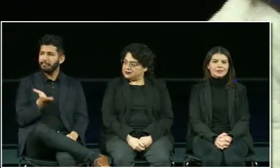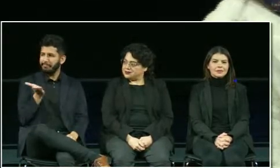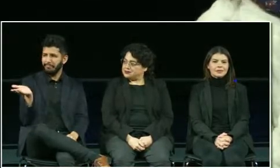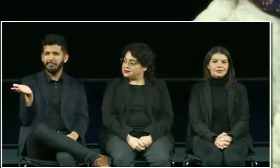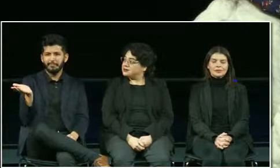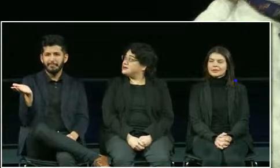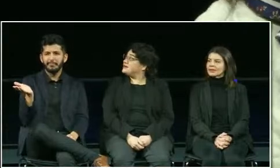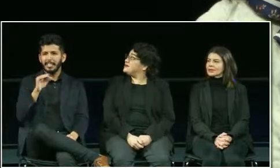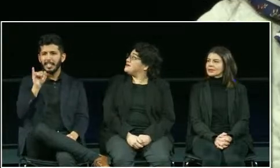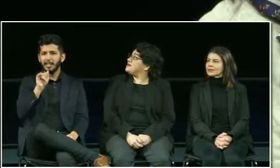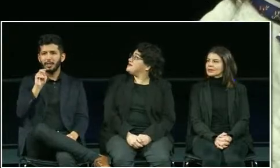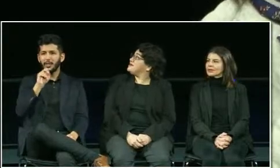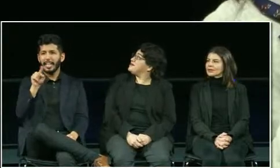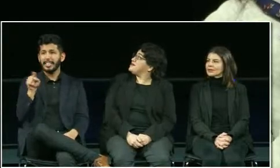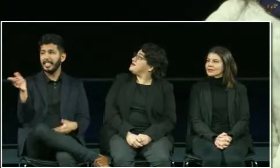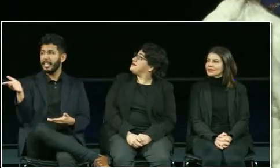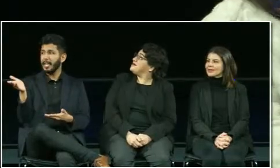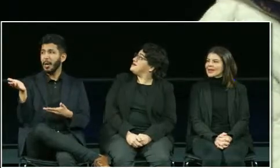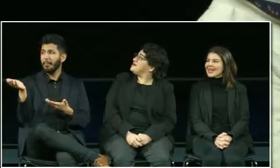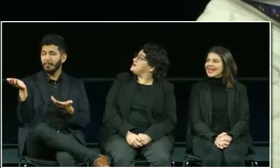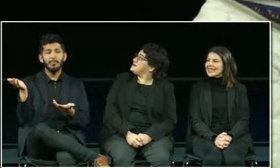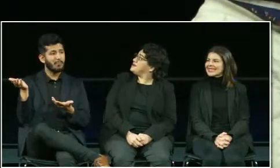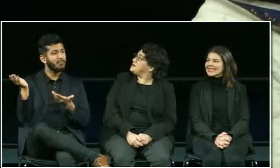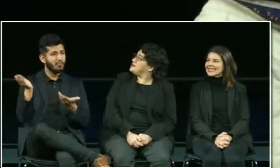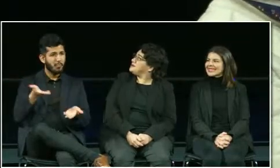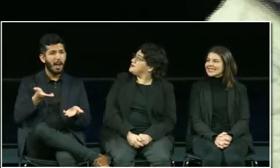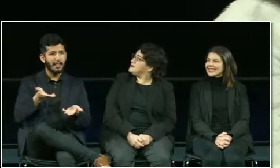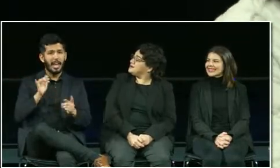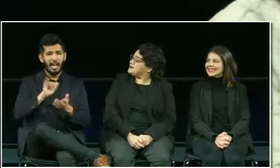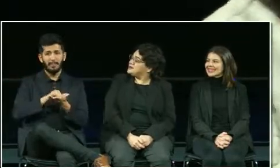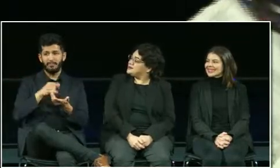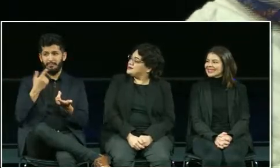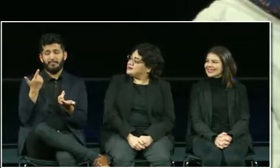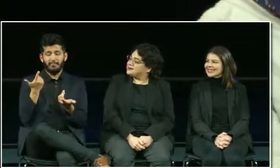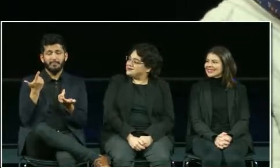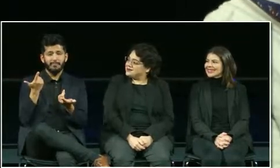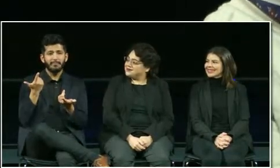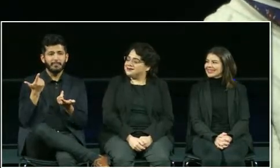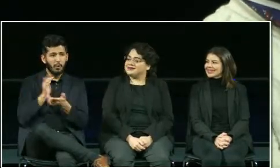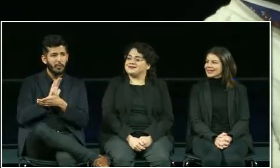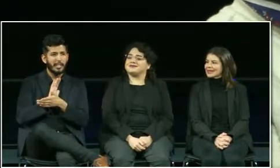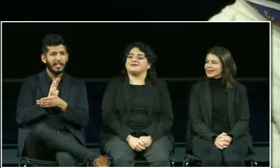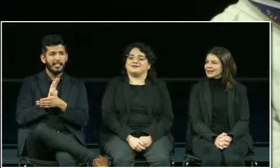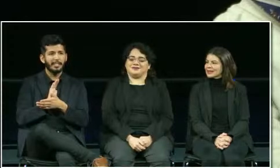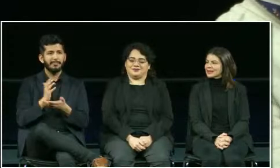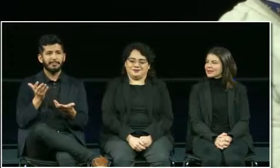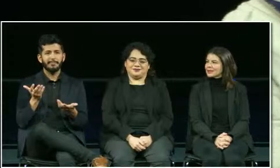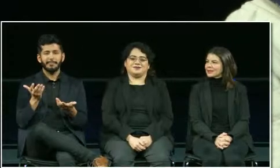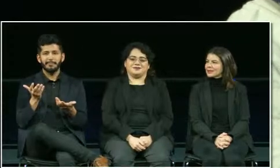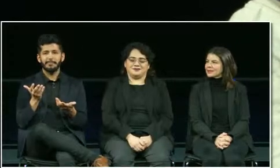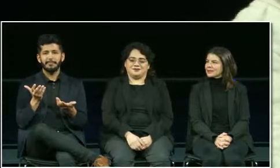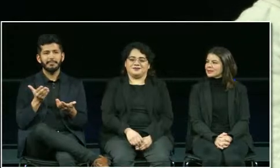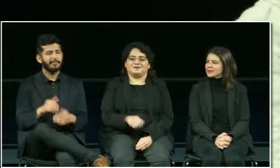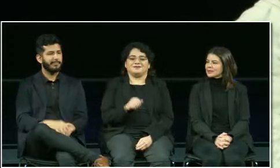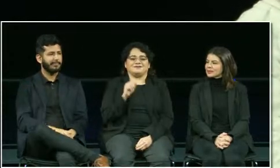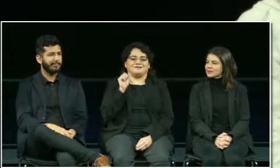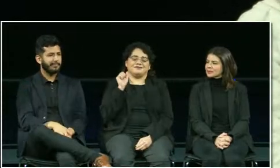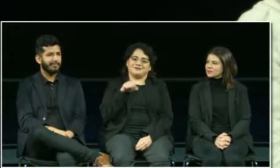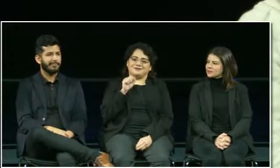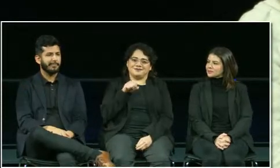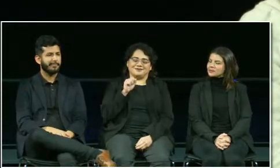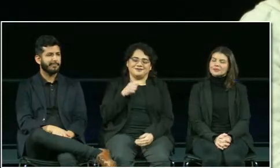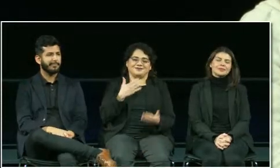who brought the rain with them. Sorry. From Ireland. We did indeed. Thank you for having